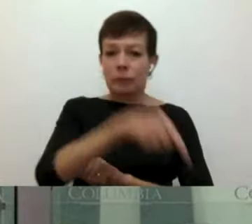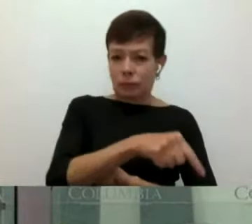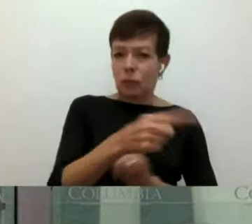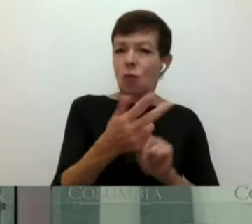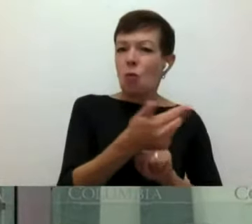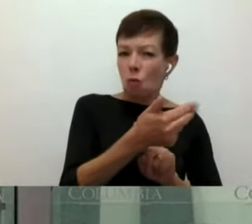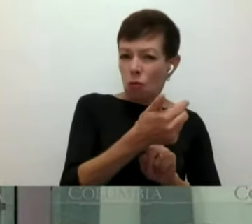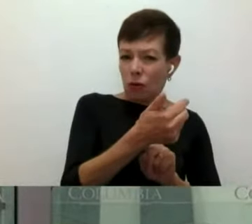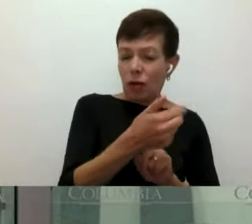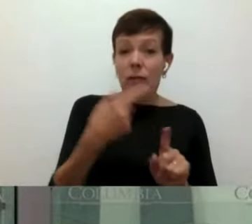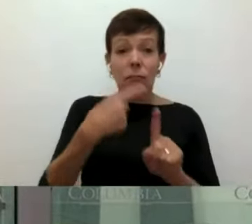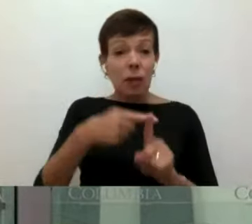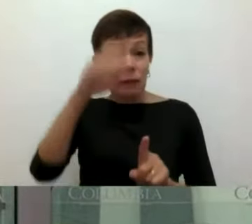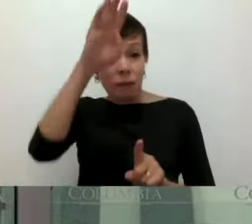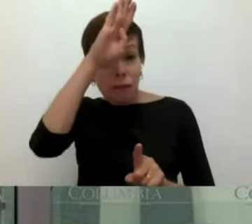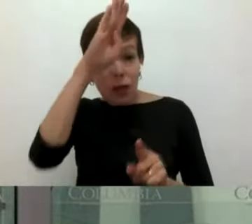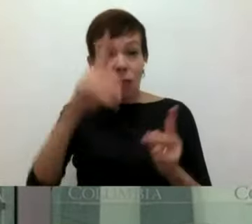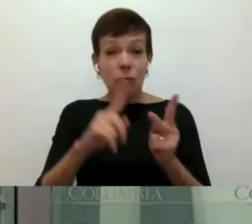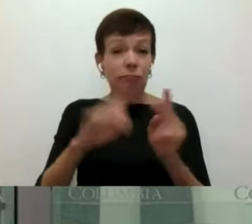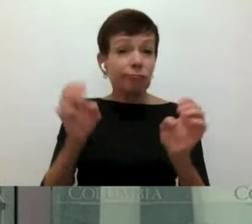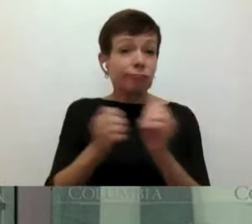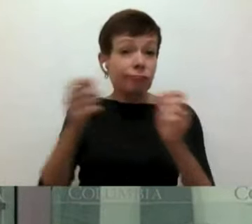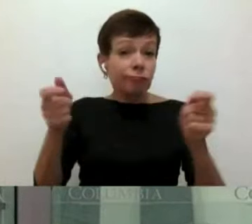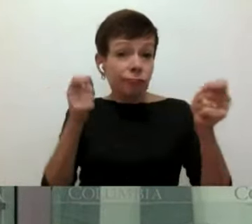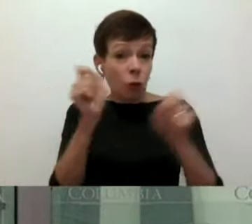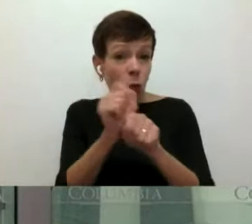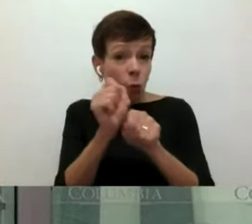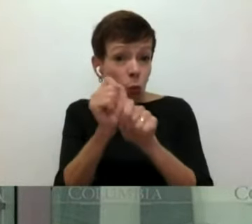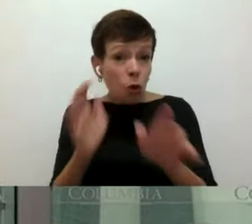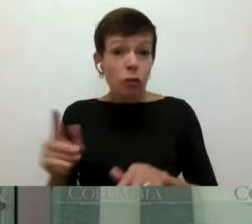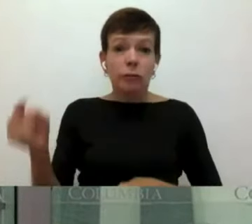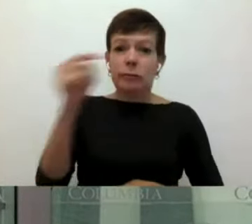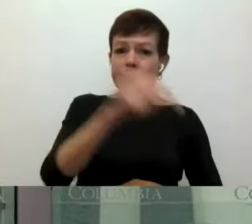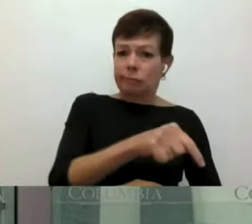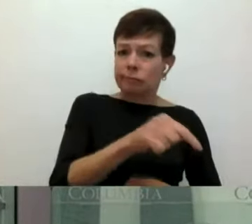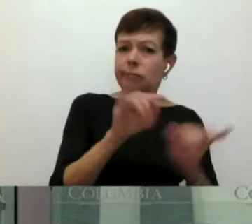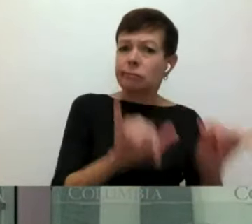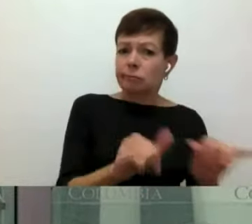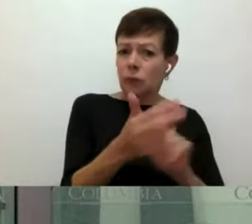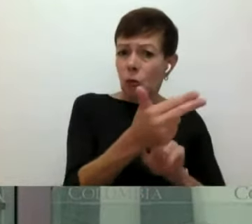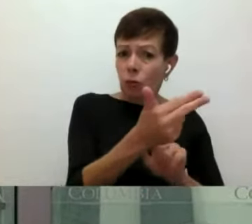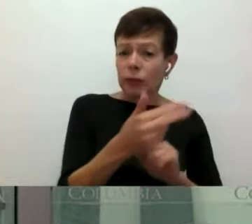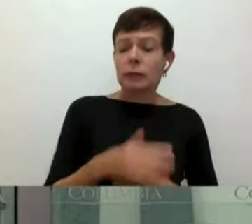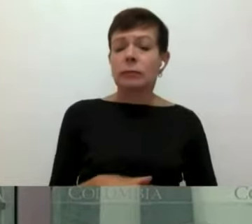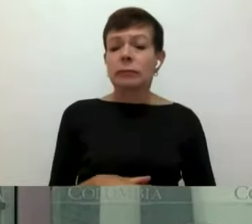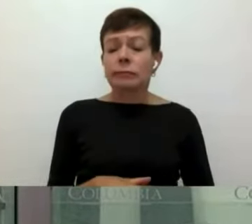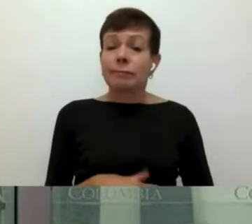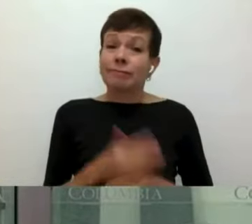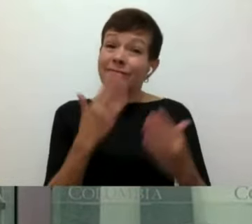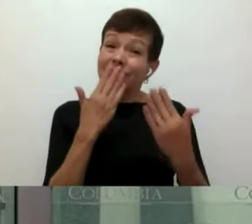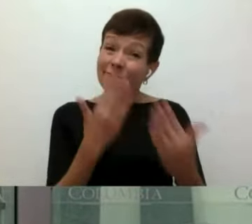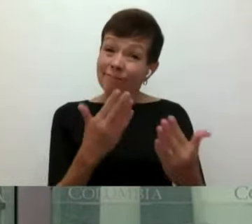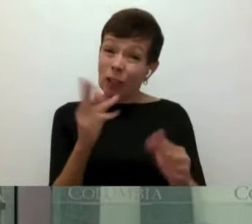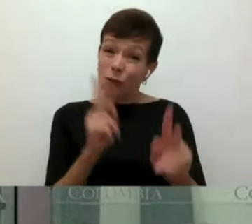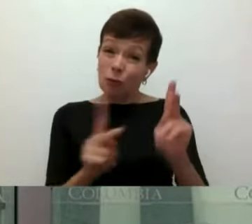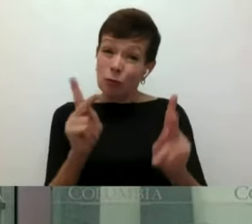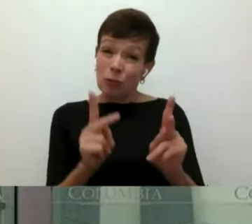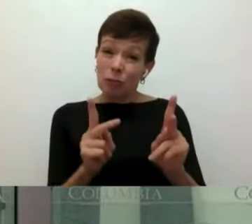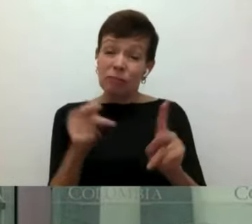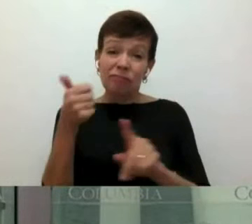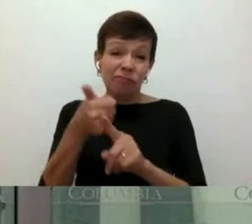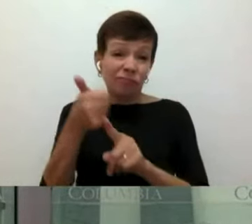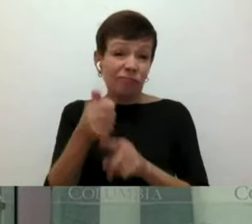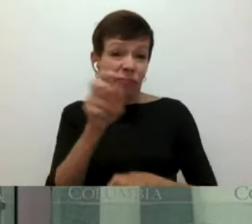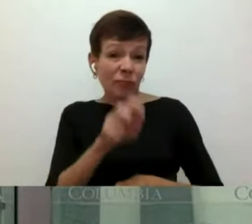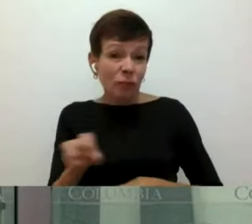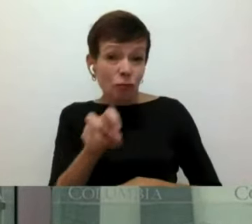many firefighters and emergency crews that required housing. I want to express my deepest gratitude to everyone who